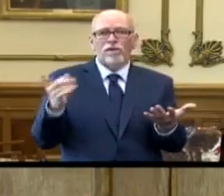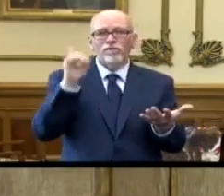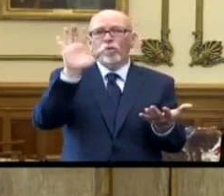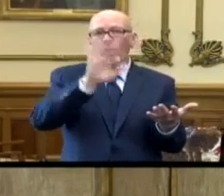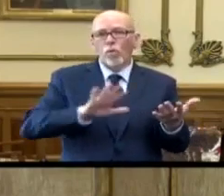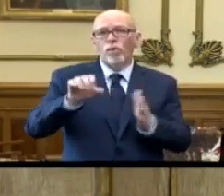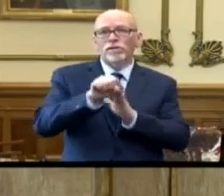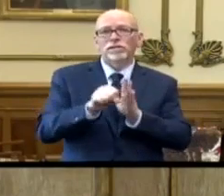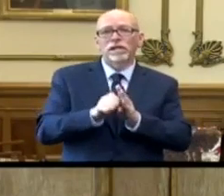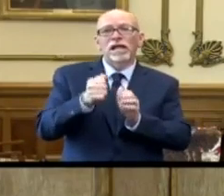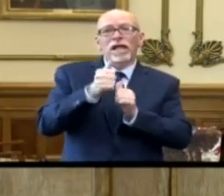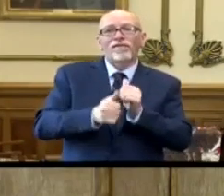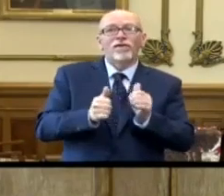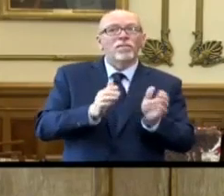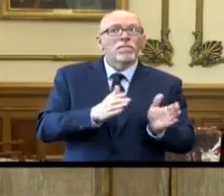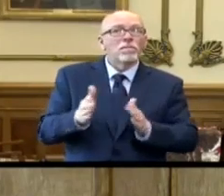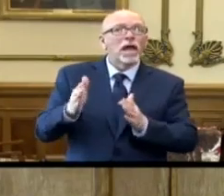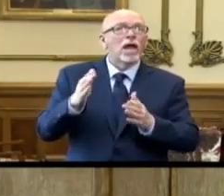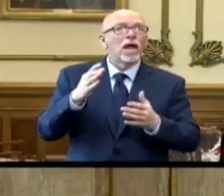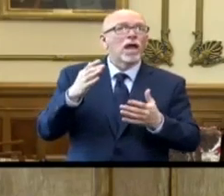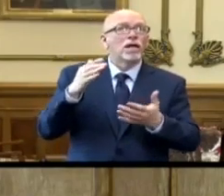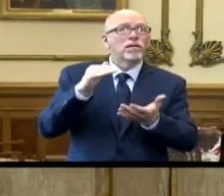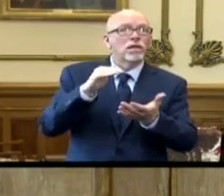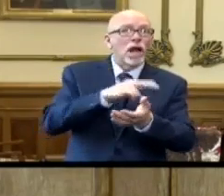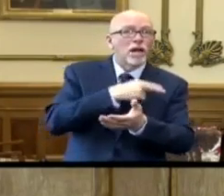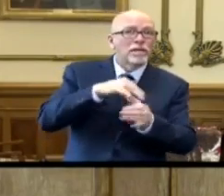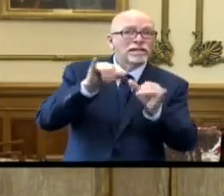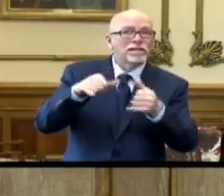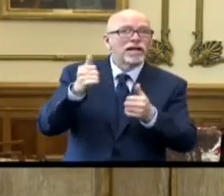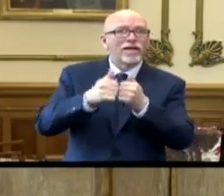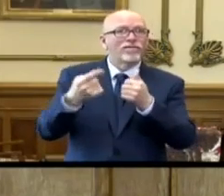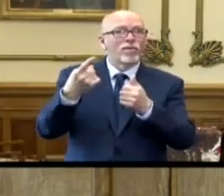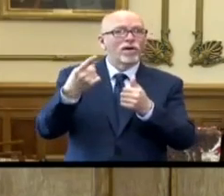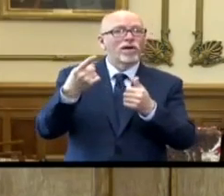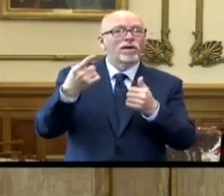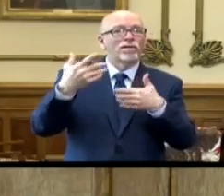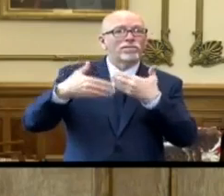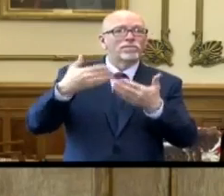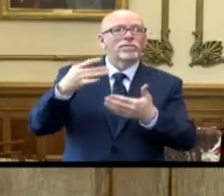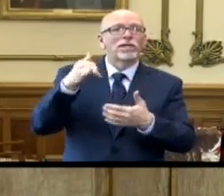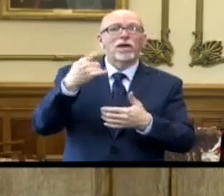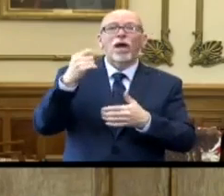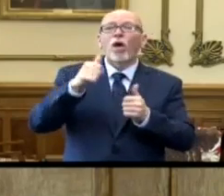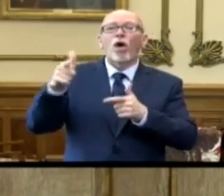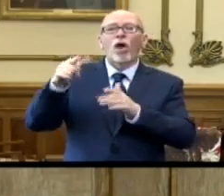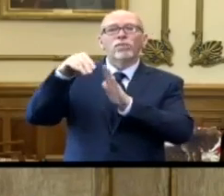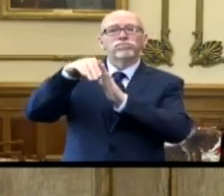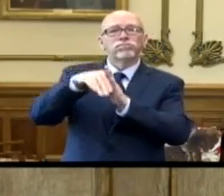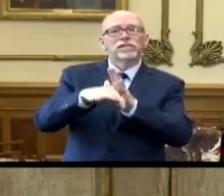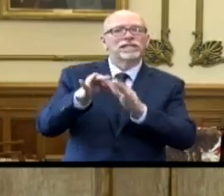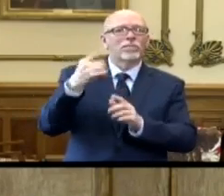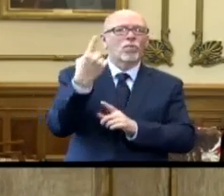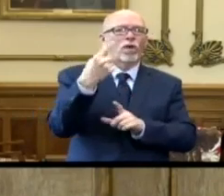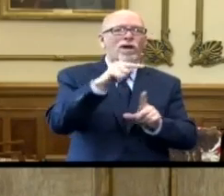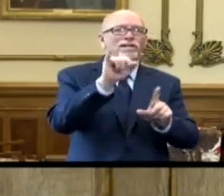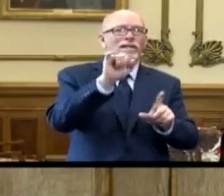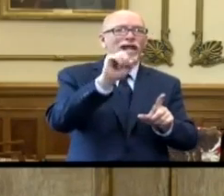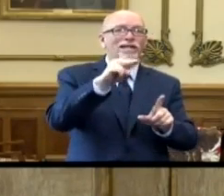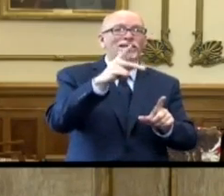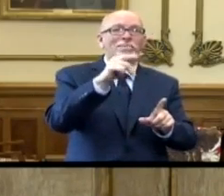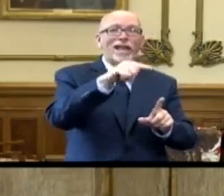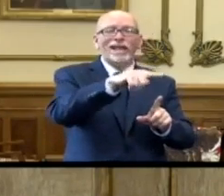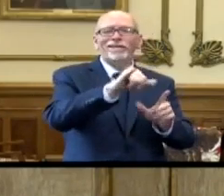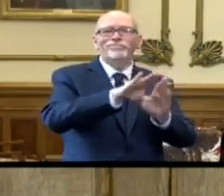state, every single preparedness or healthcare region in the state is going down except one, and that is our region 4, where we have the Tyson plant